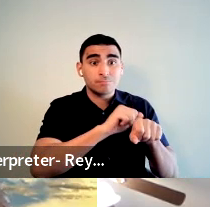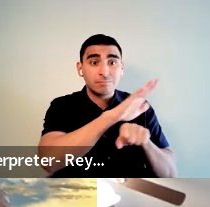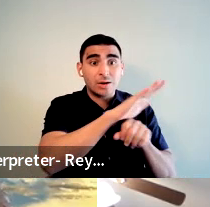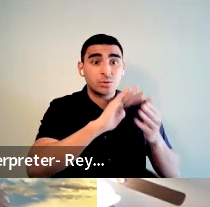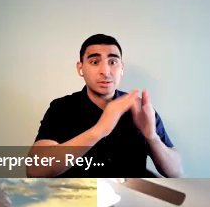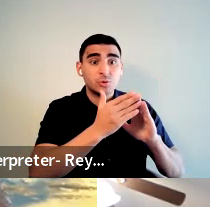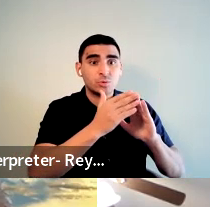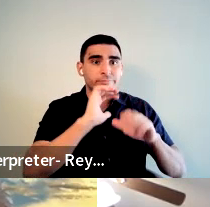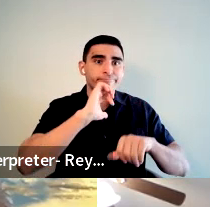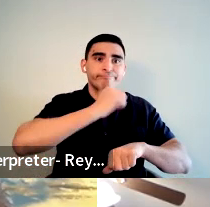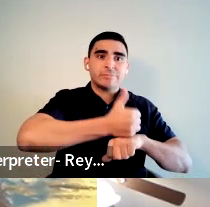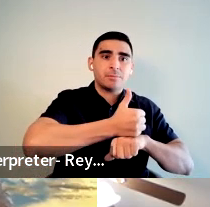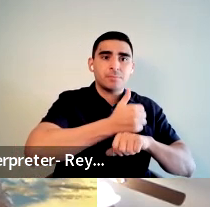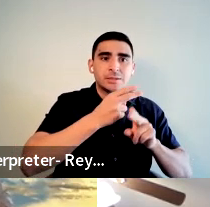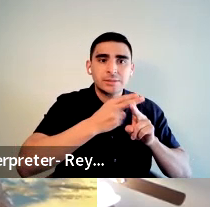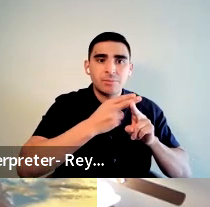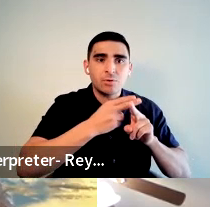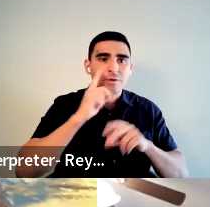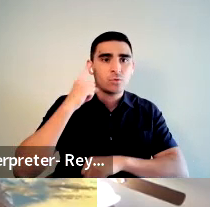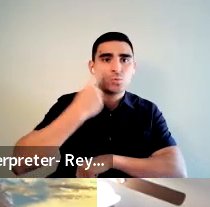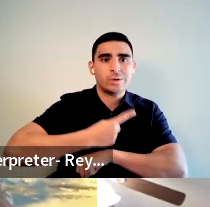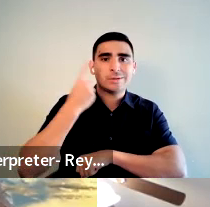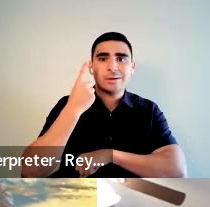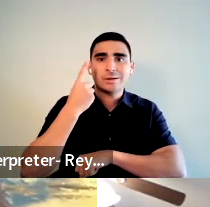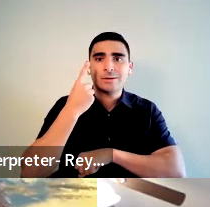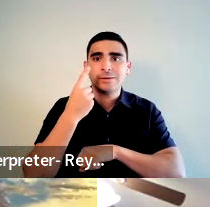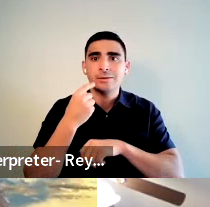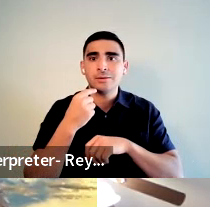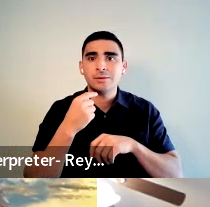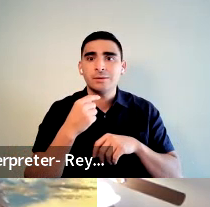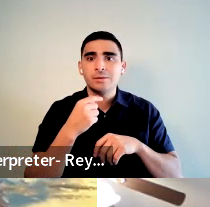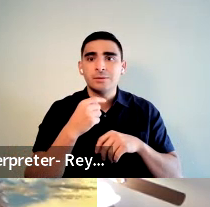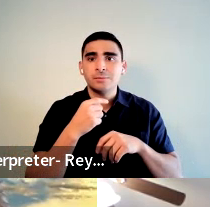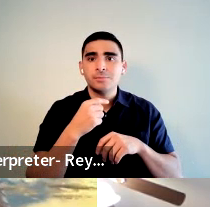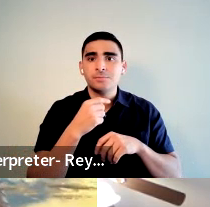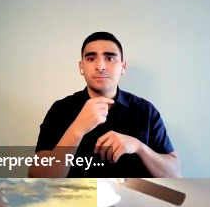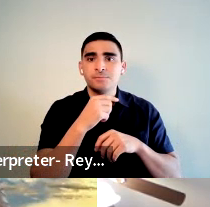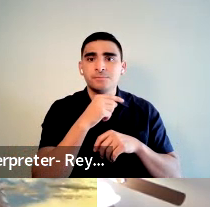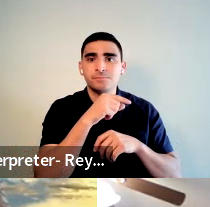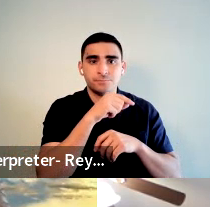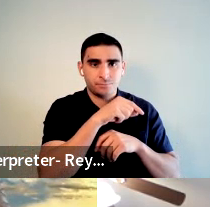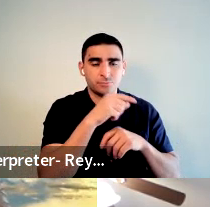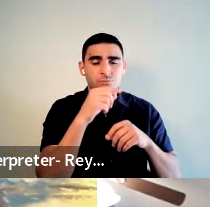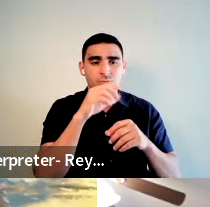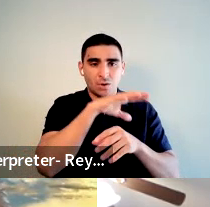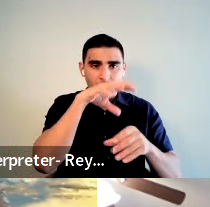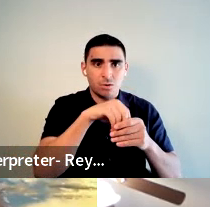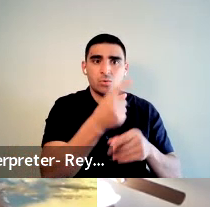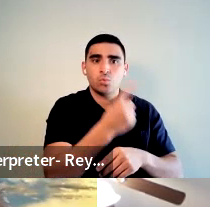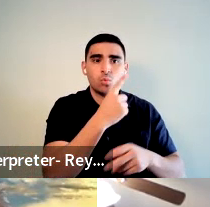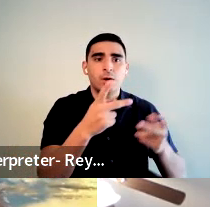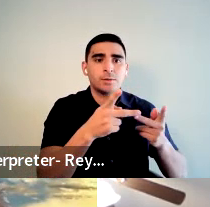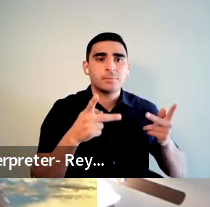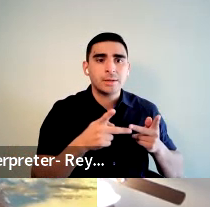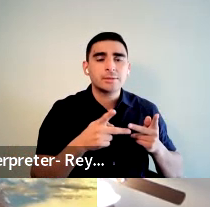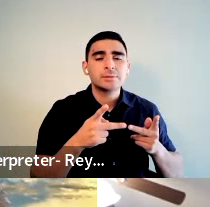a day and be able to offer education and treatment services all in one place.